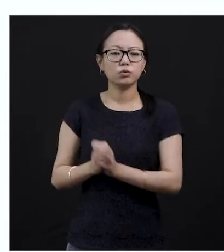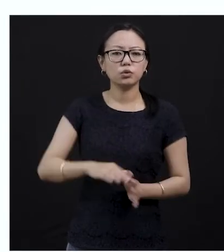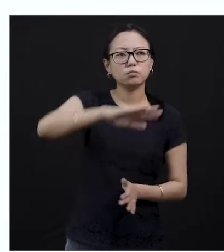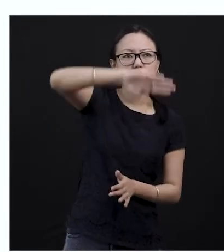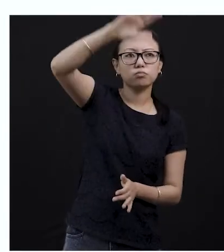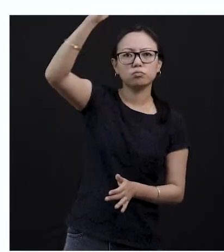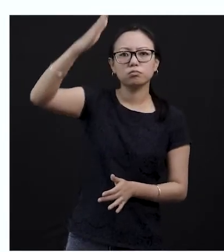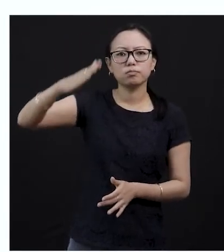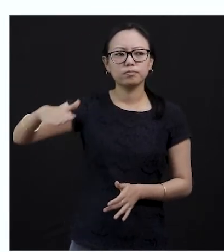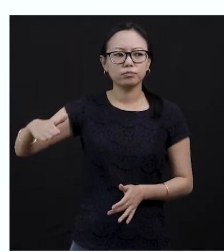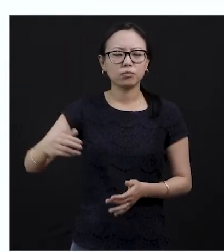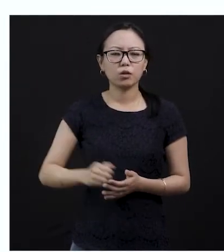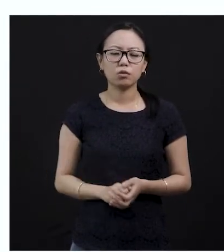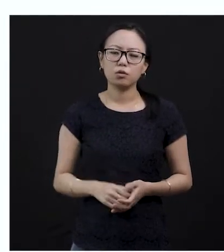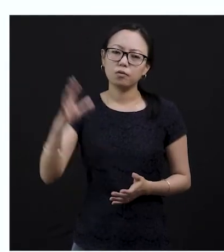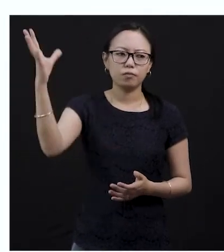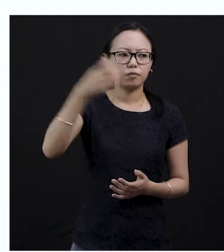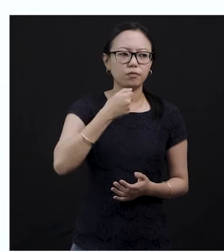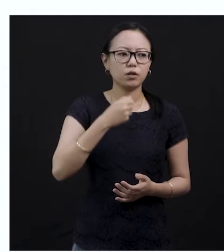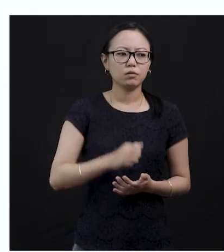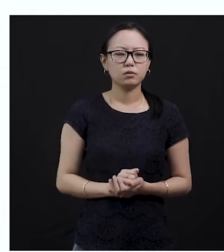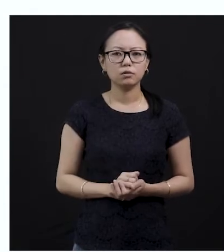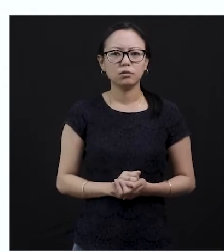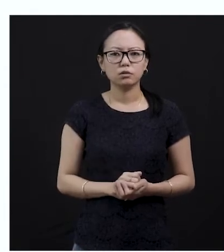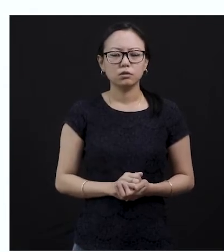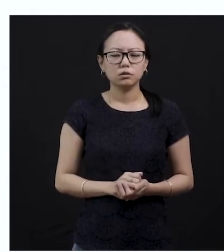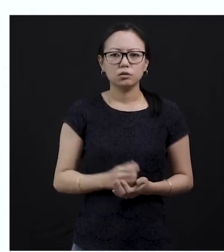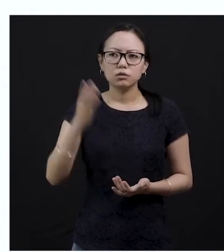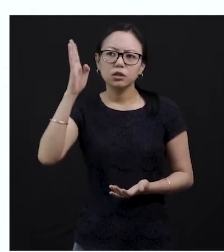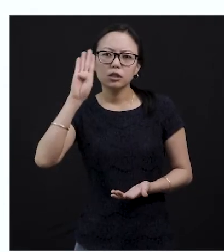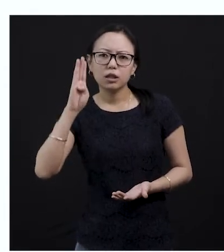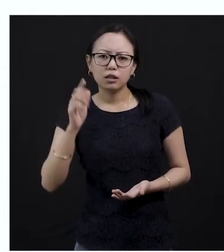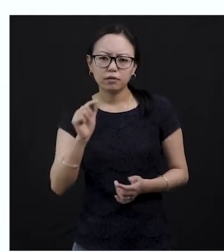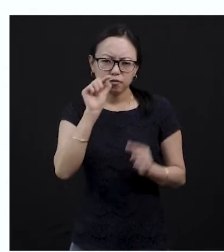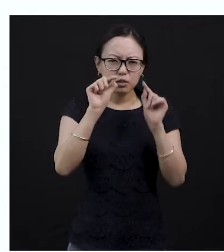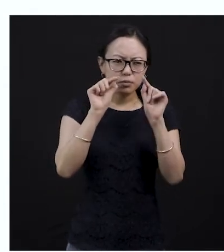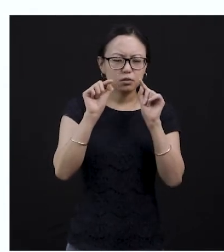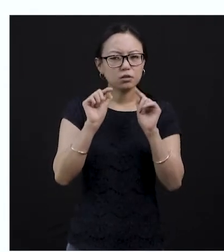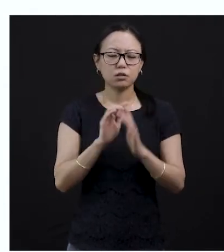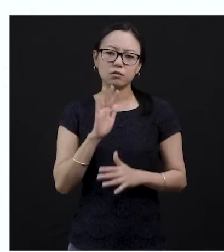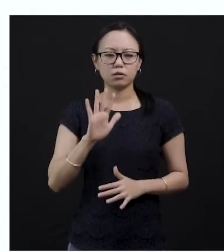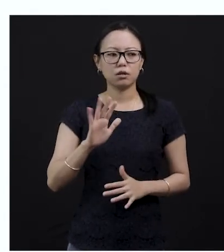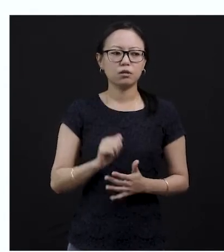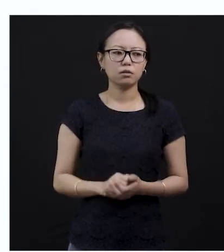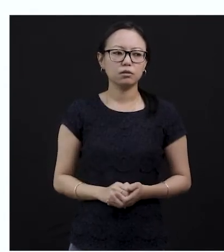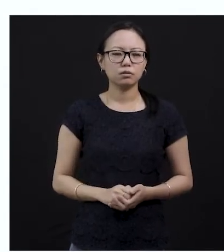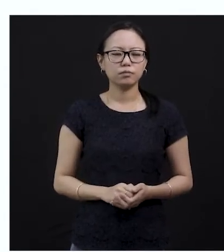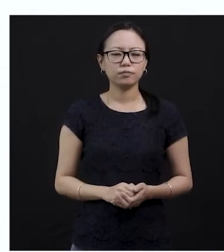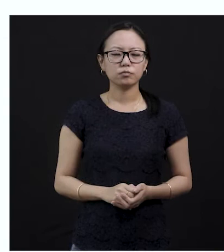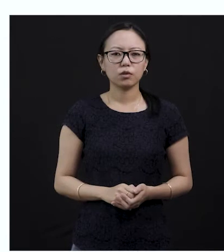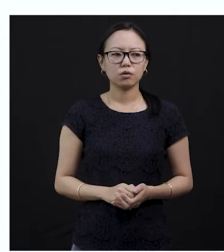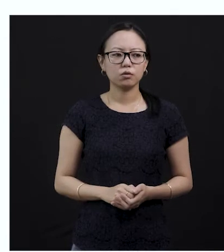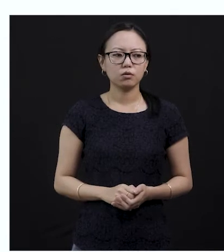And some have needles like leaves, like this one. The leaves are like needles. Yes or no? This helps rainwater